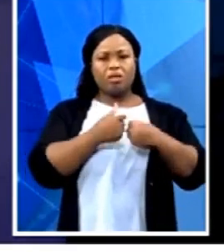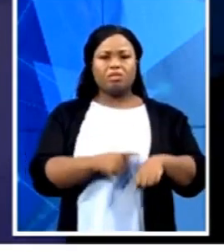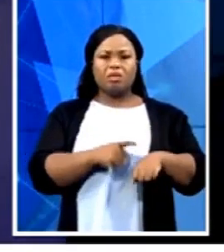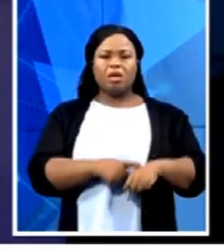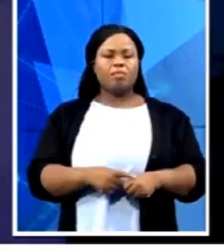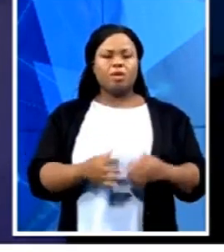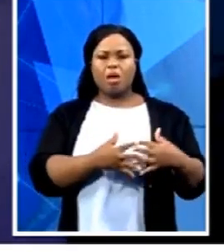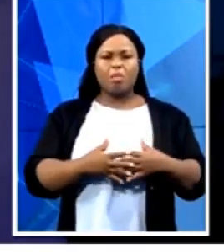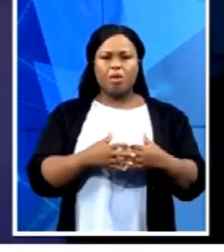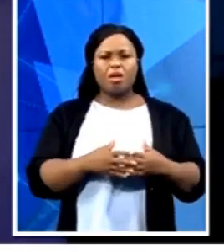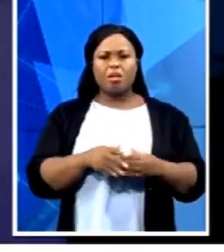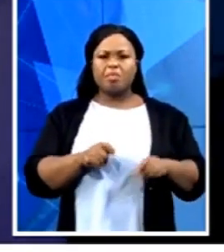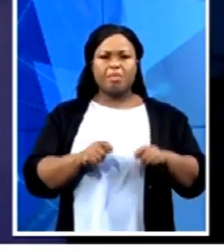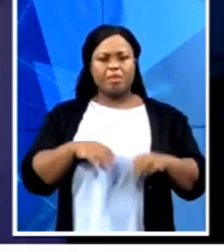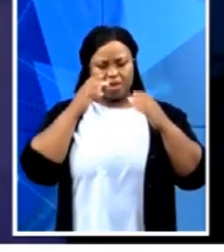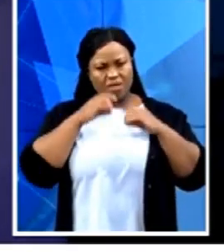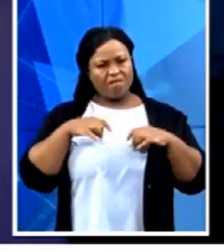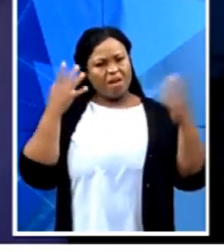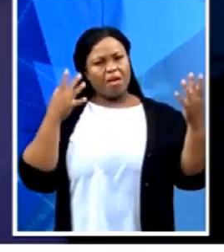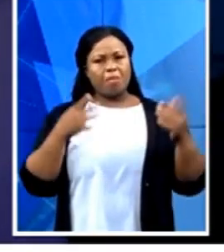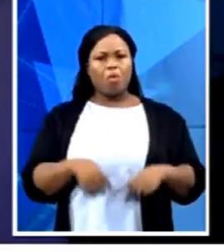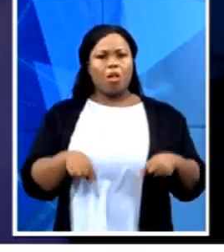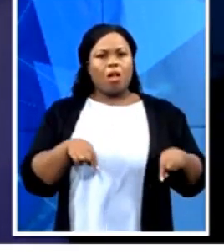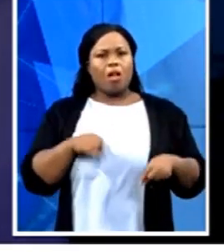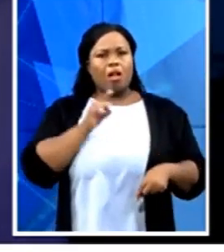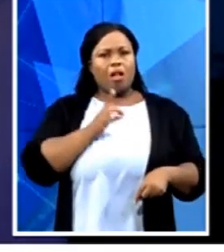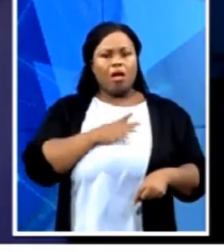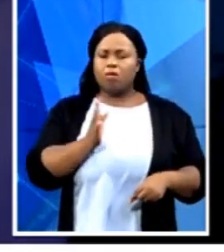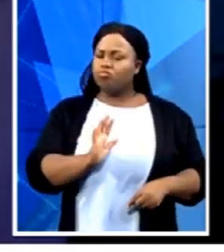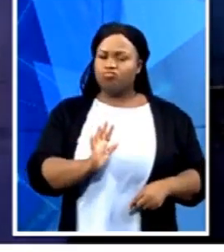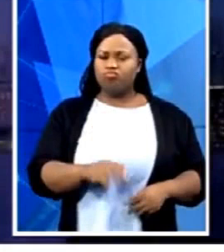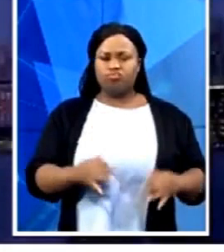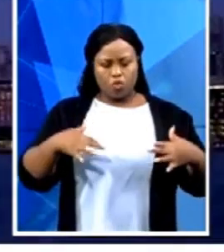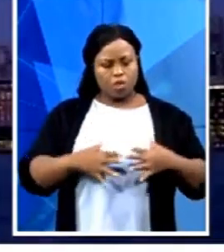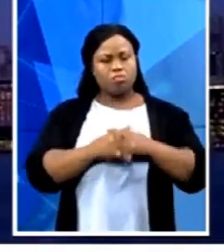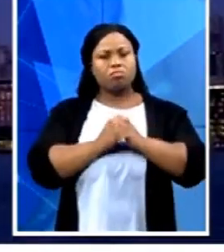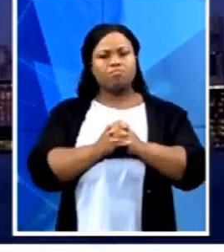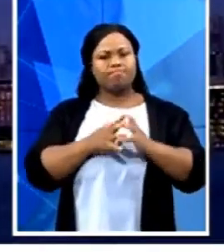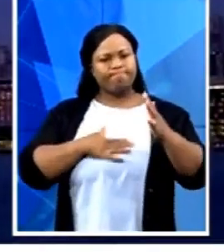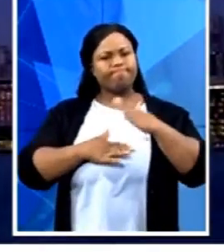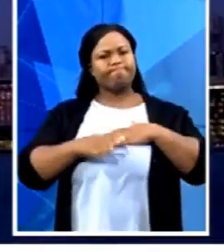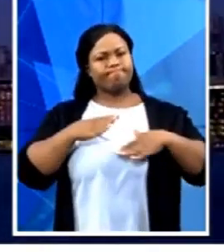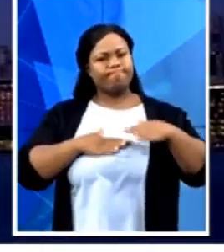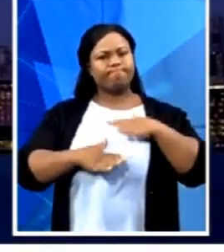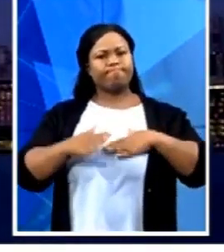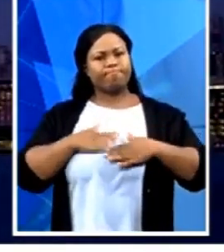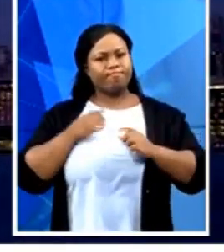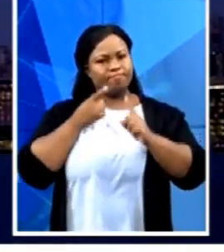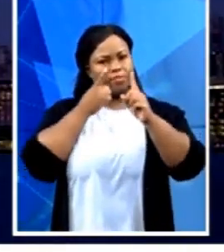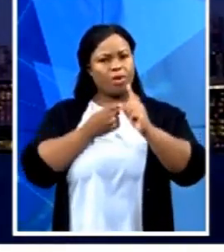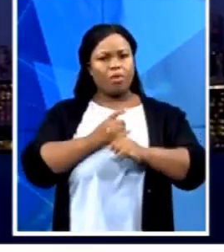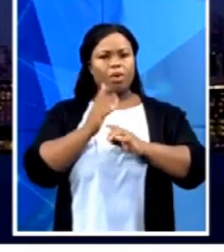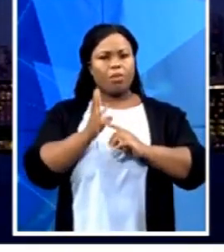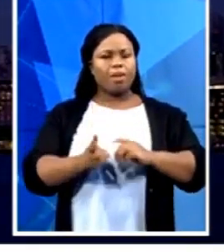fear. We pull together, we persevere, and we overcome, and we win. And if New